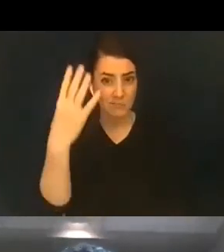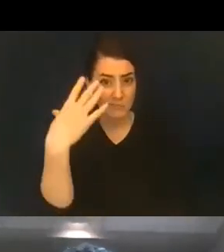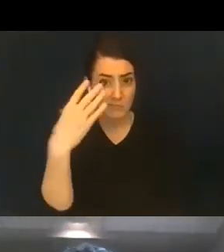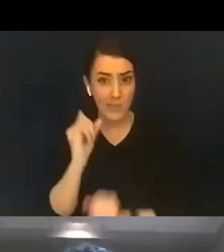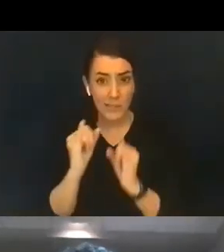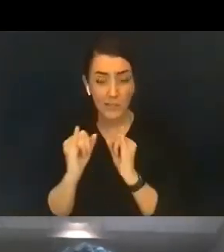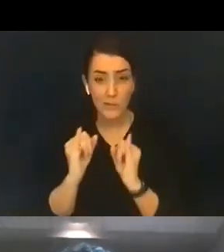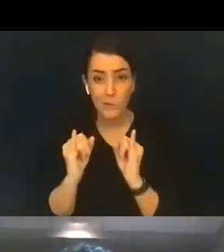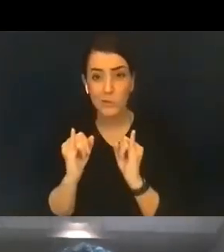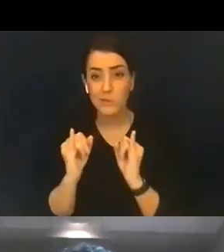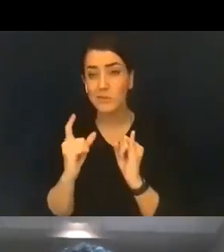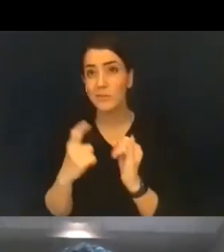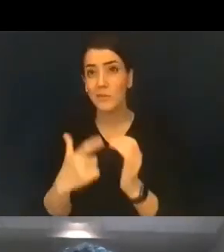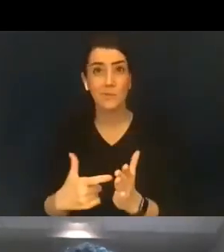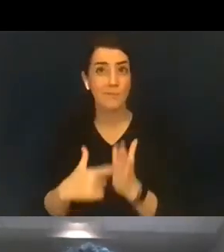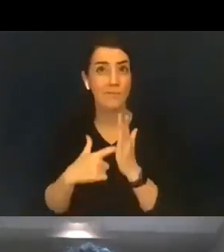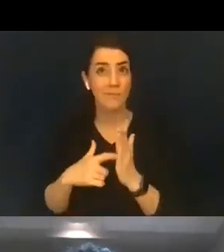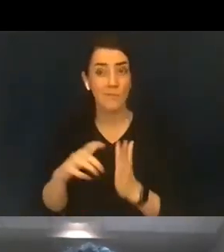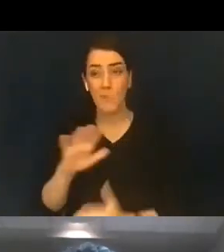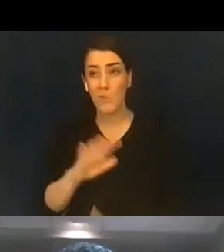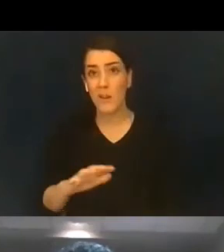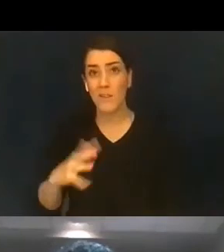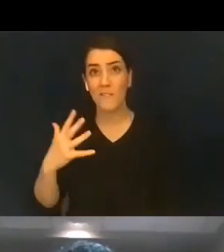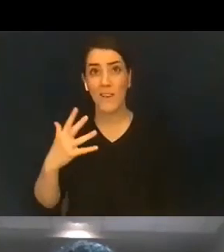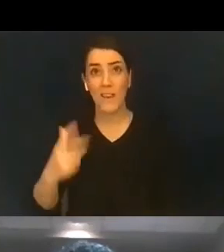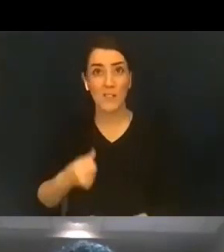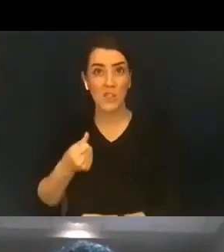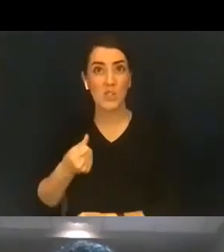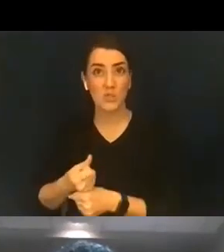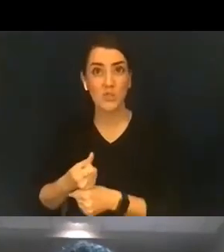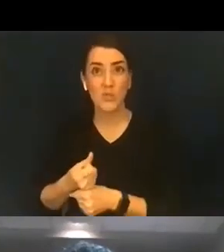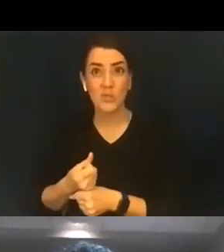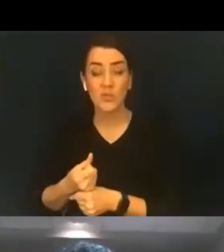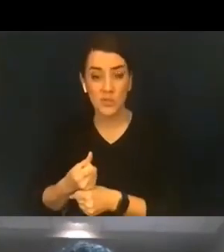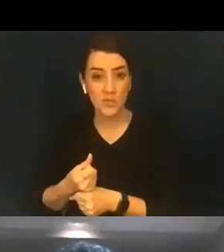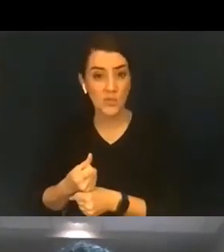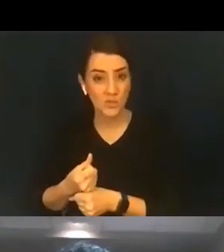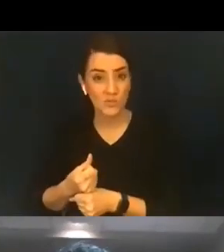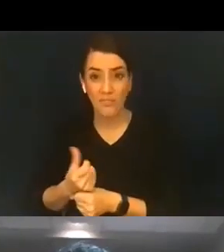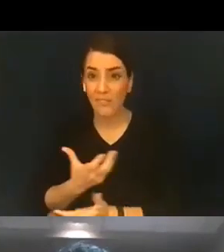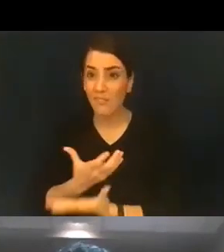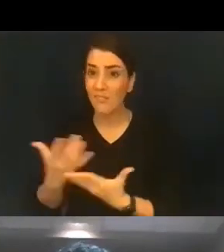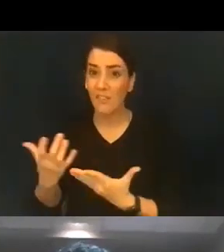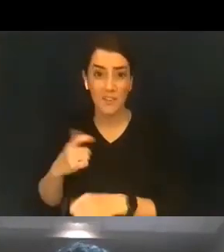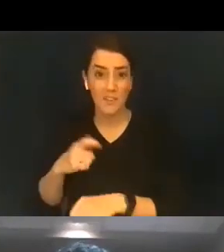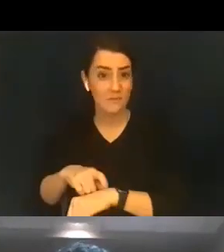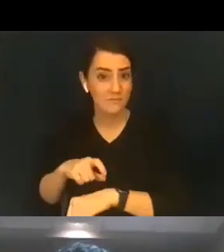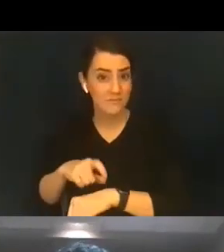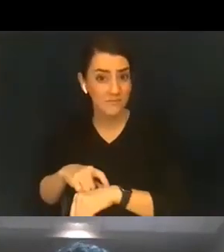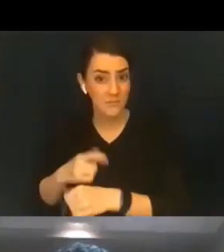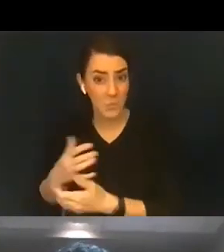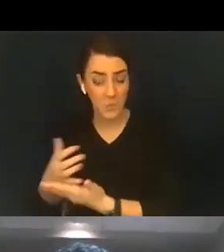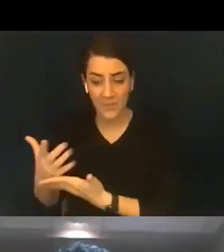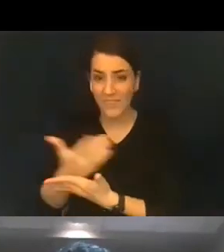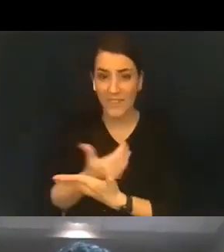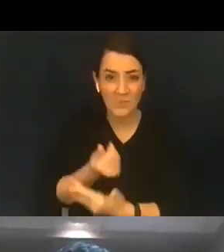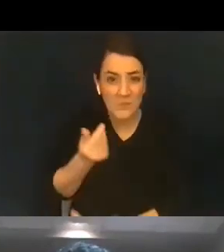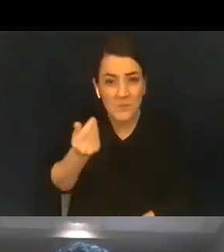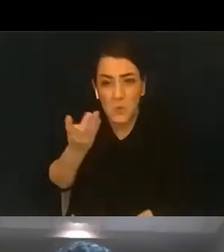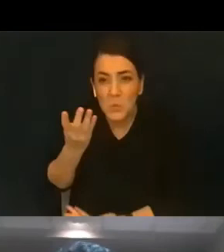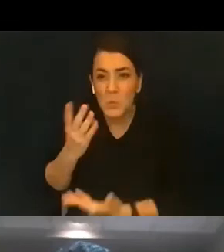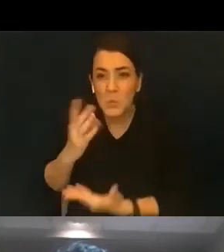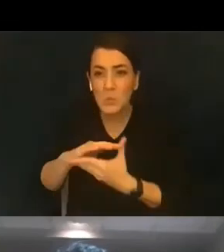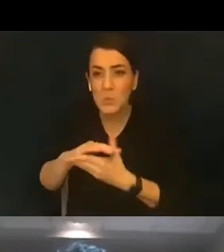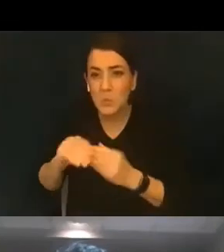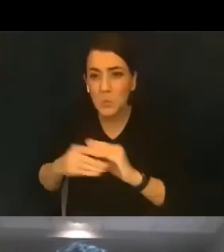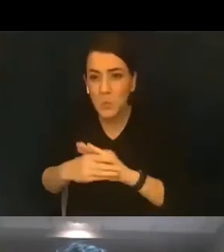to complete fewer than 10 stories. So to get people to